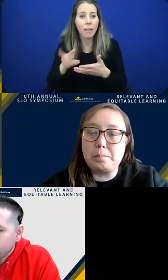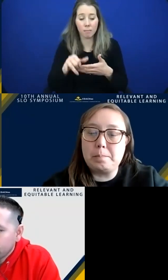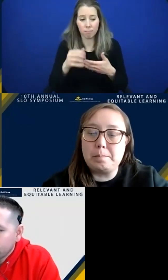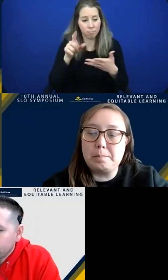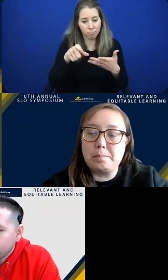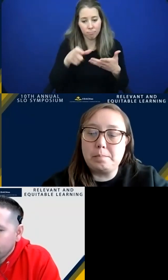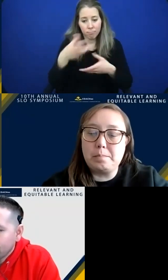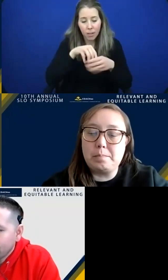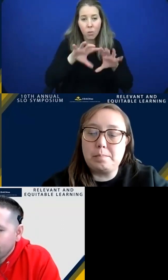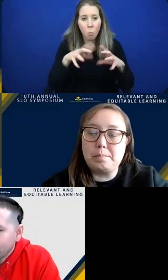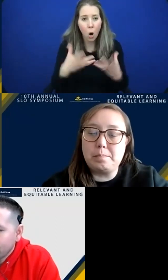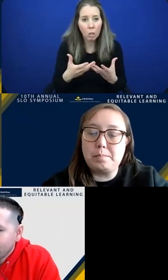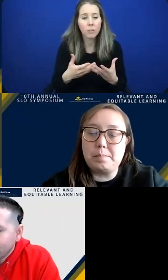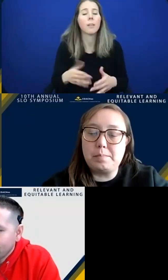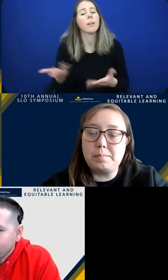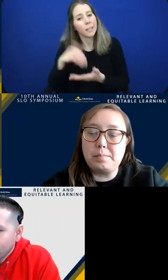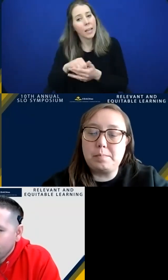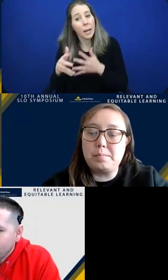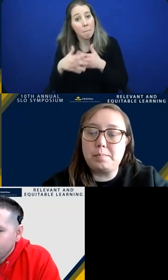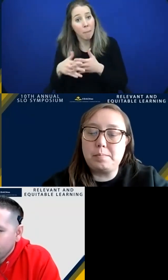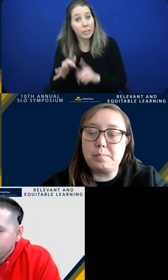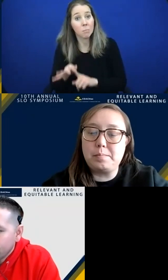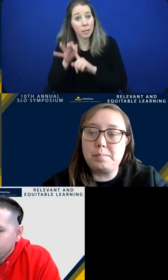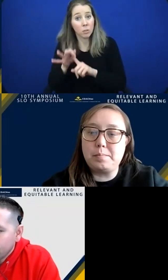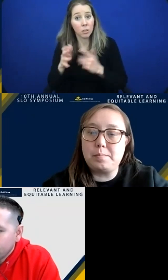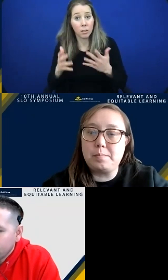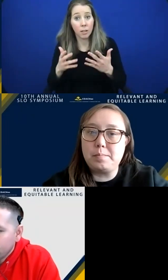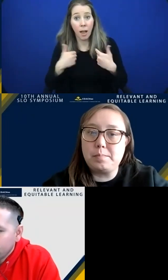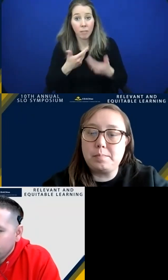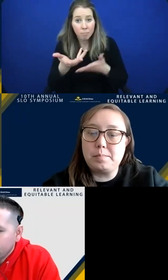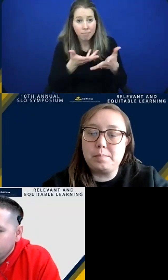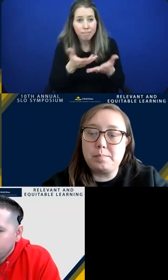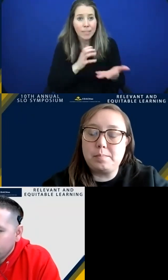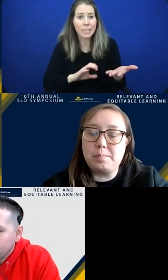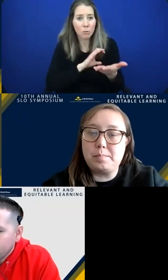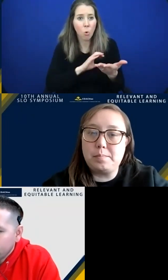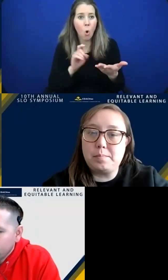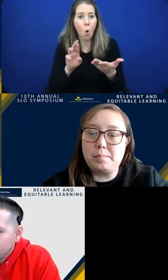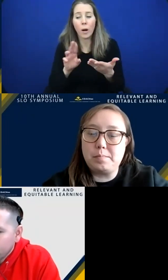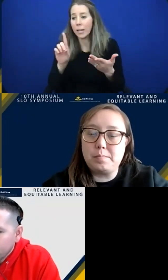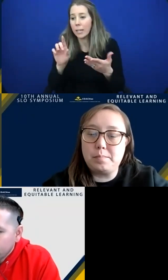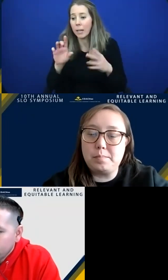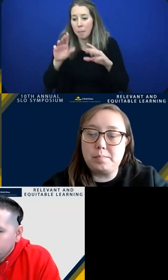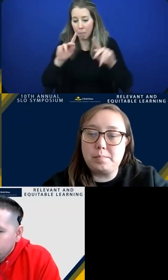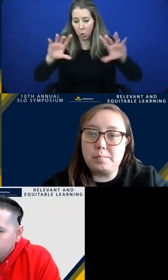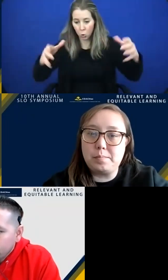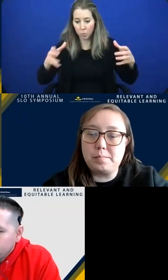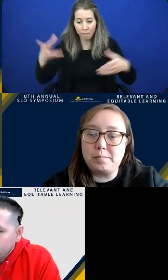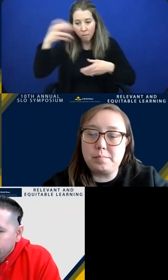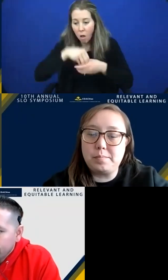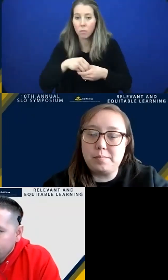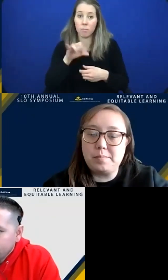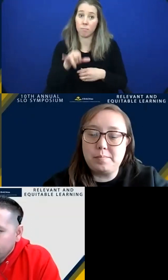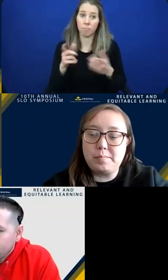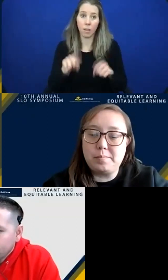be. I mean, again, in America in particular, it's about having an engaged citizenship or a democracy. I mean, that's now more than ever. I